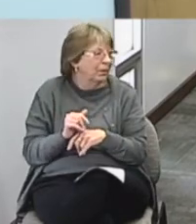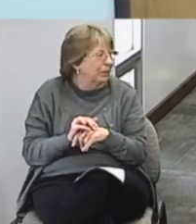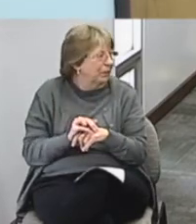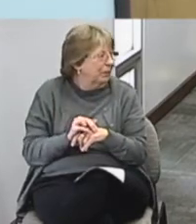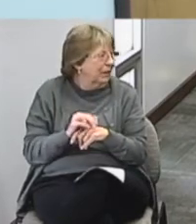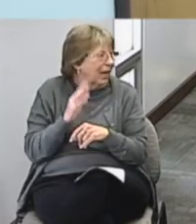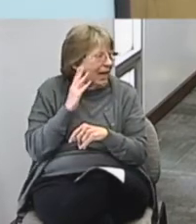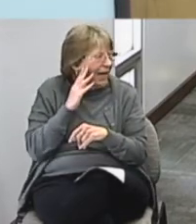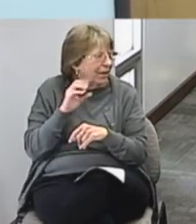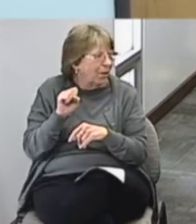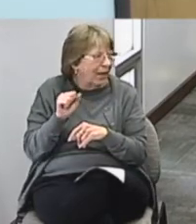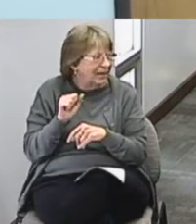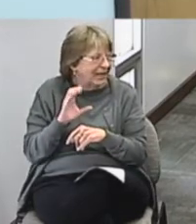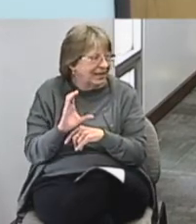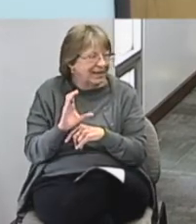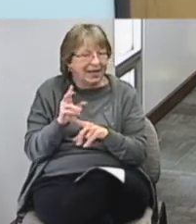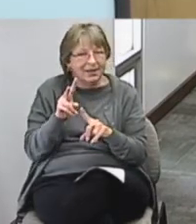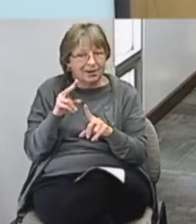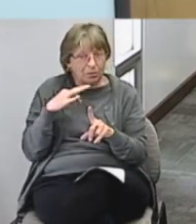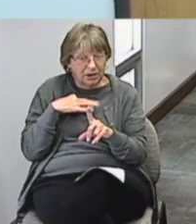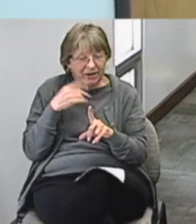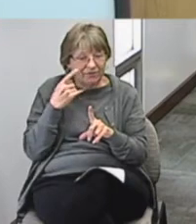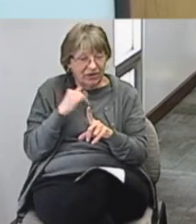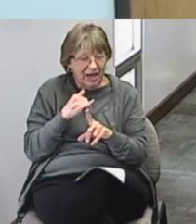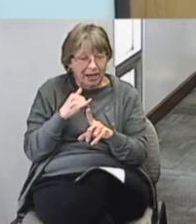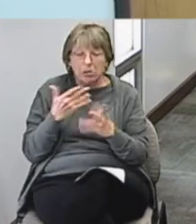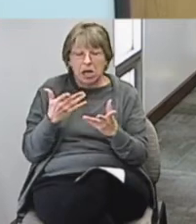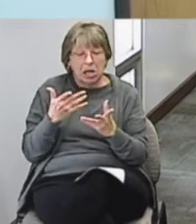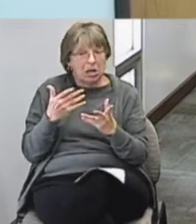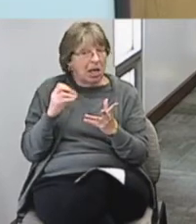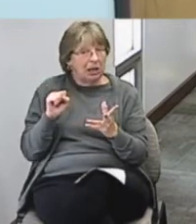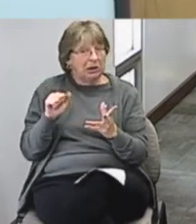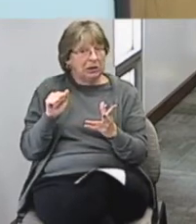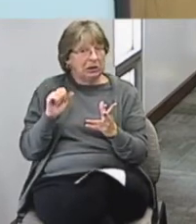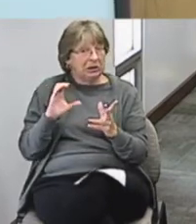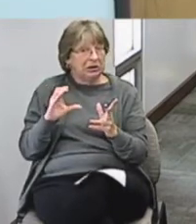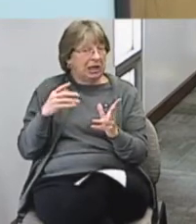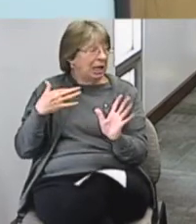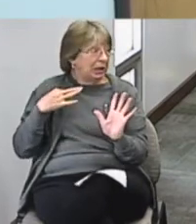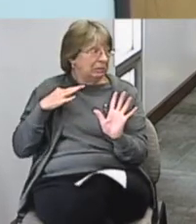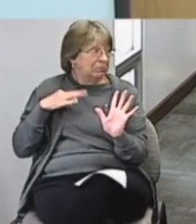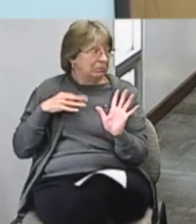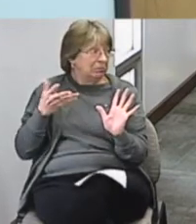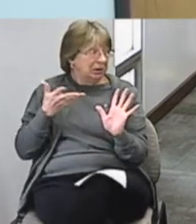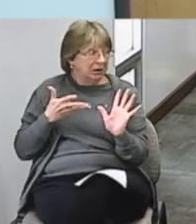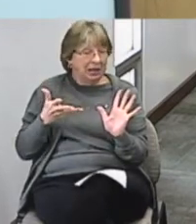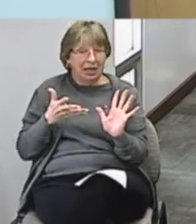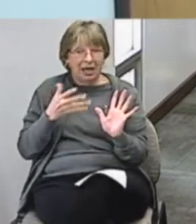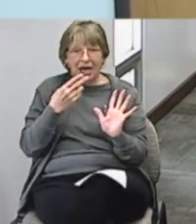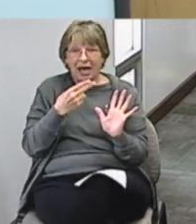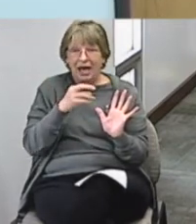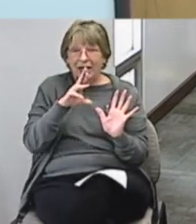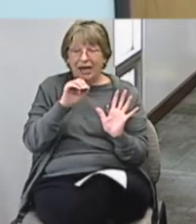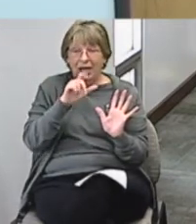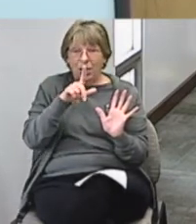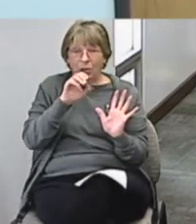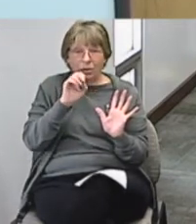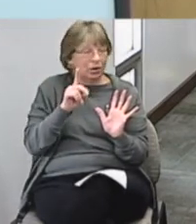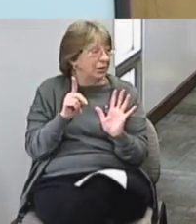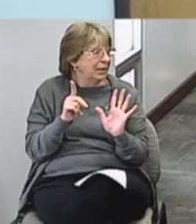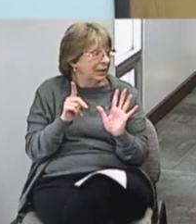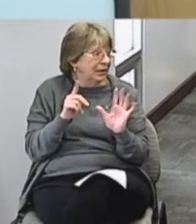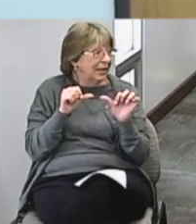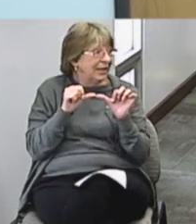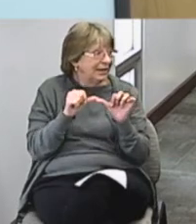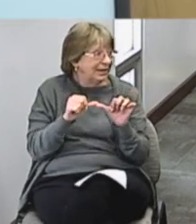that SAC has applied for that in the past, and SAC is still around. And Harold is still the executive director out of Wichita. The Wichita is the